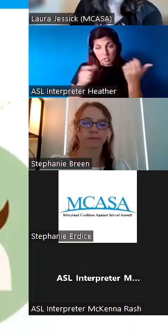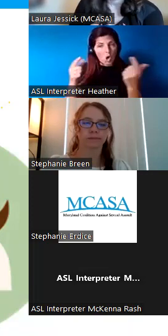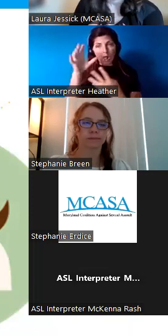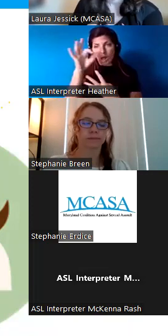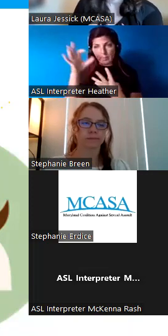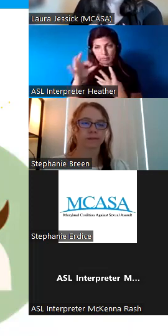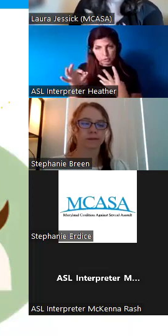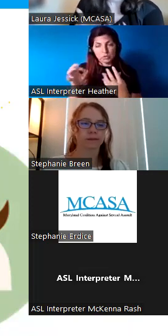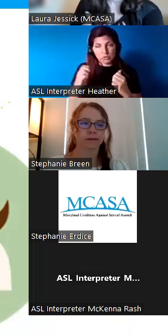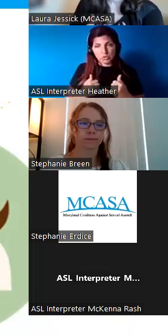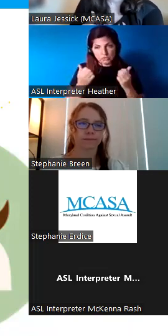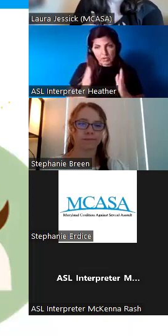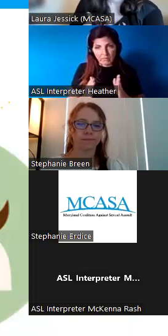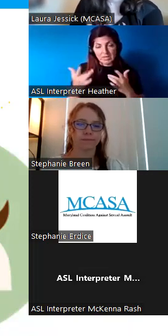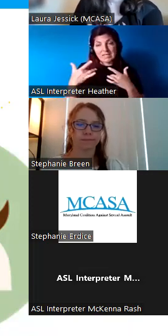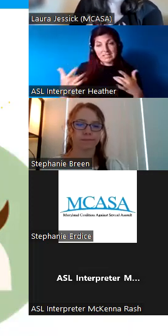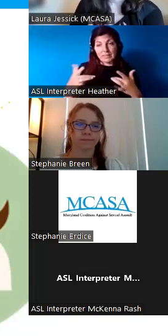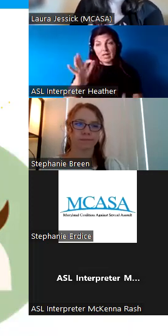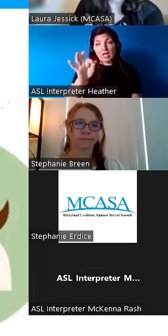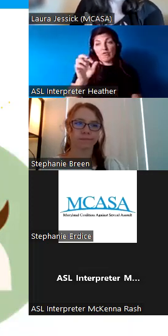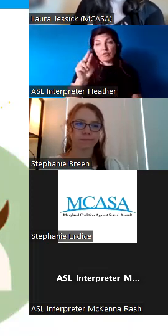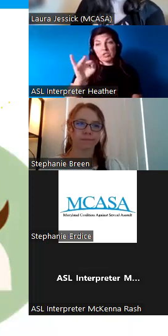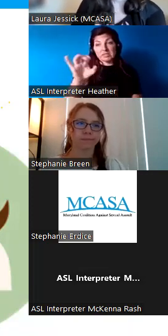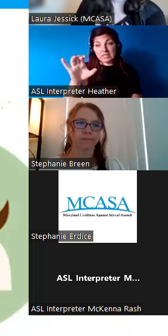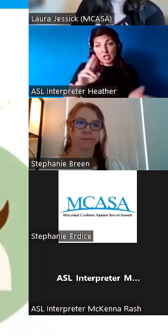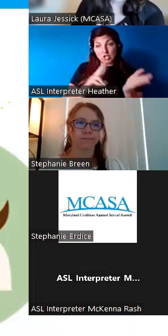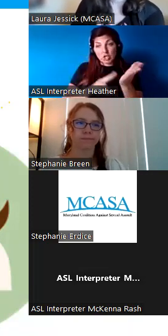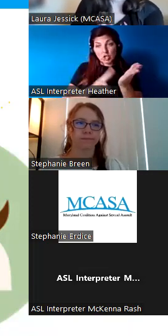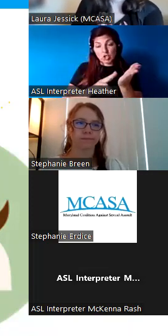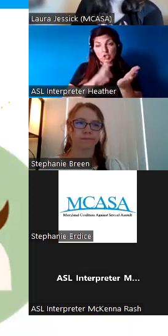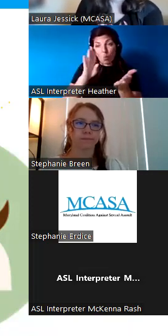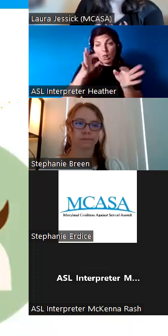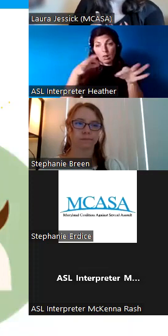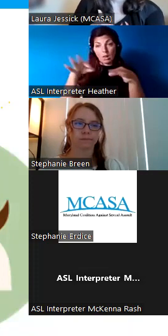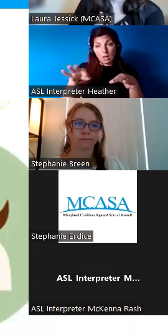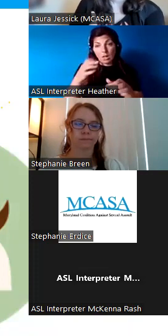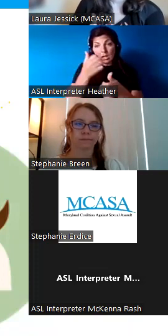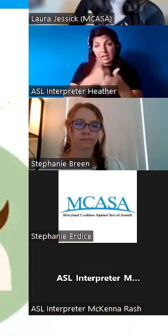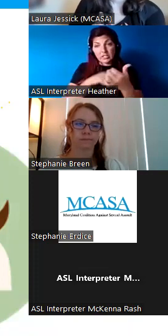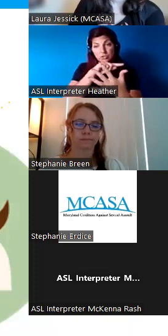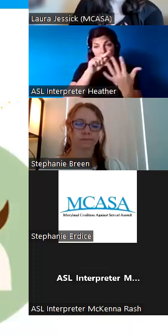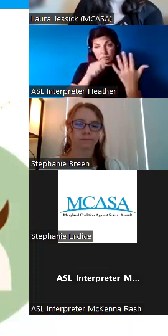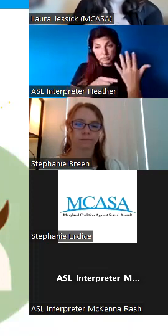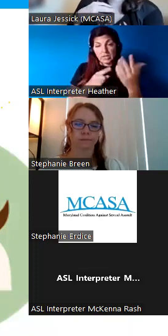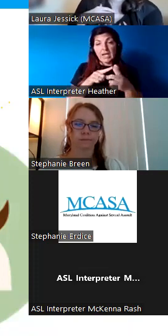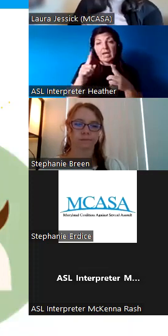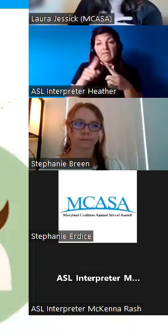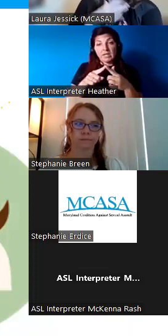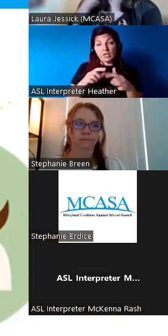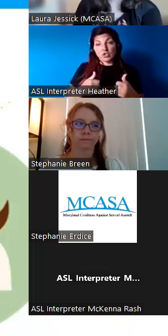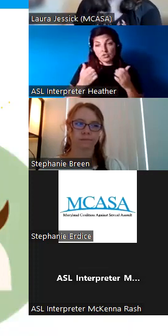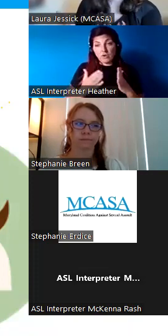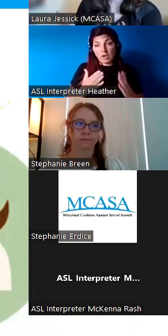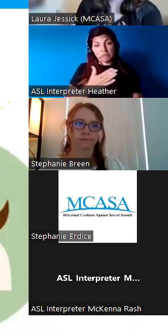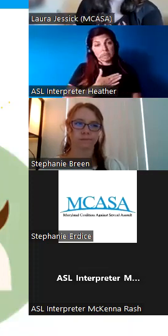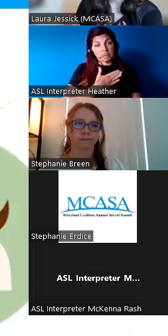survivor. Typically, a forensic nurse will go over what each component will entail, and the survivor can consent to having